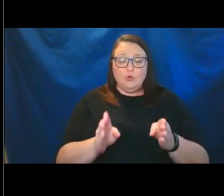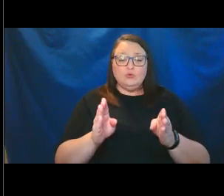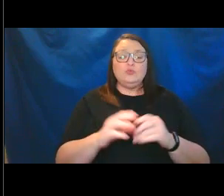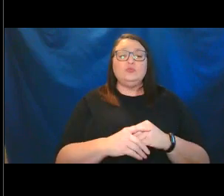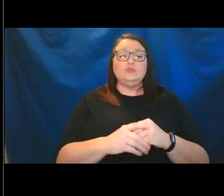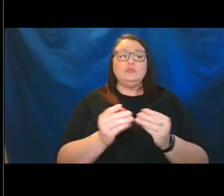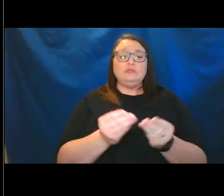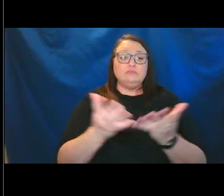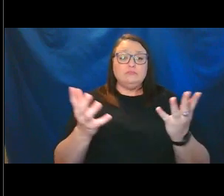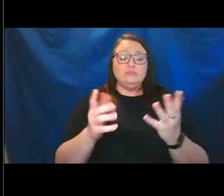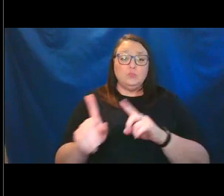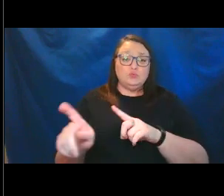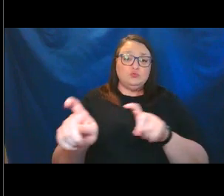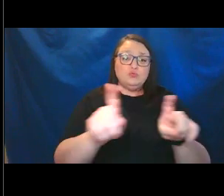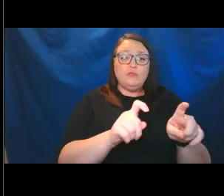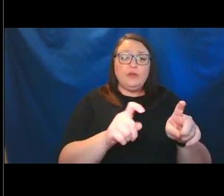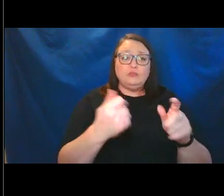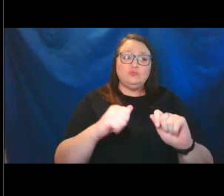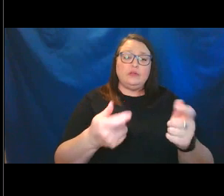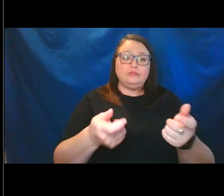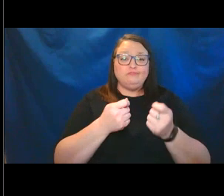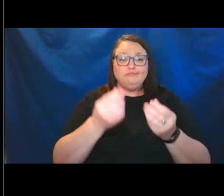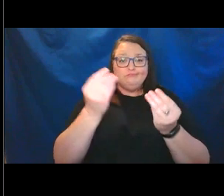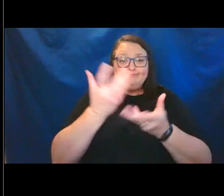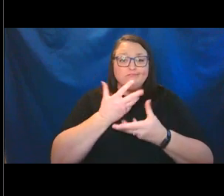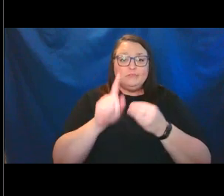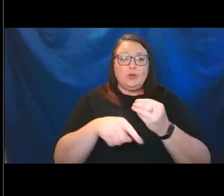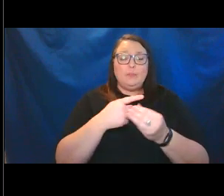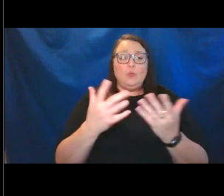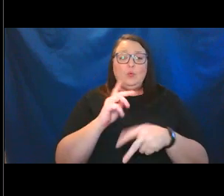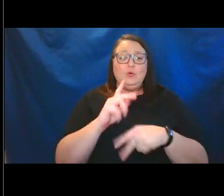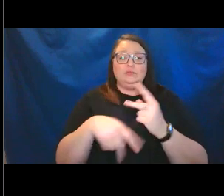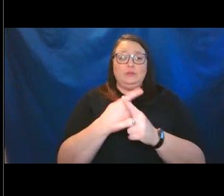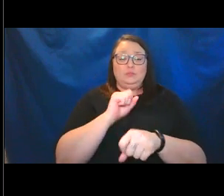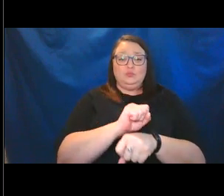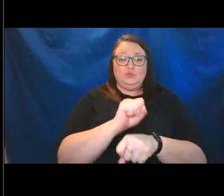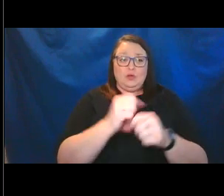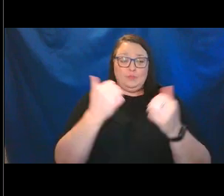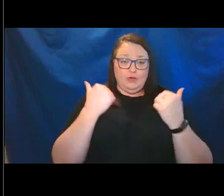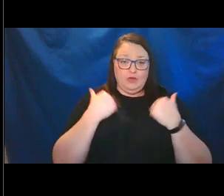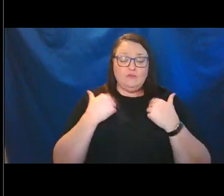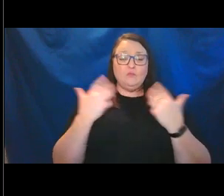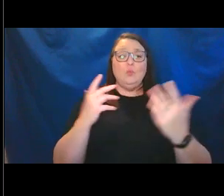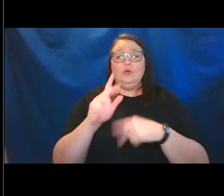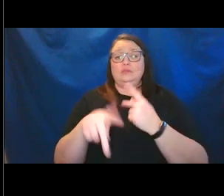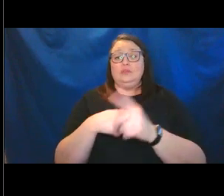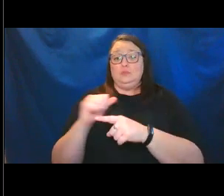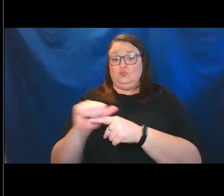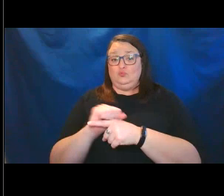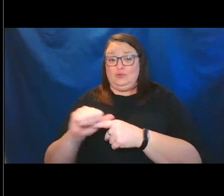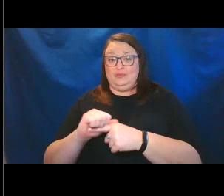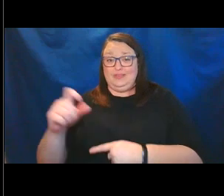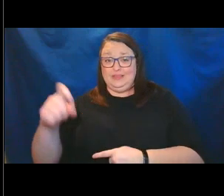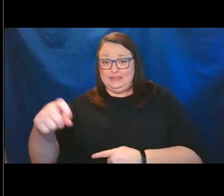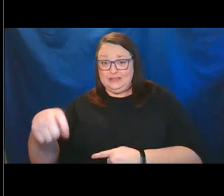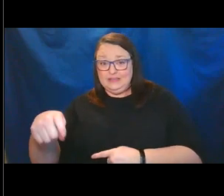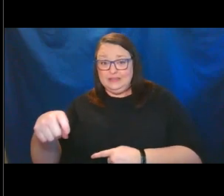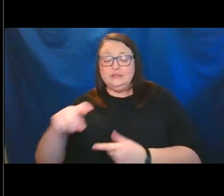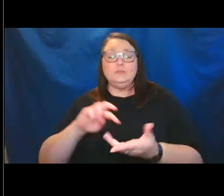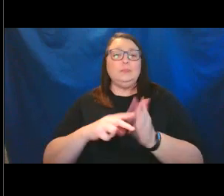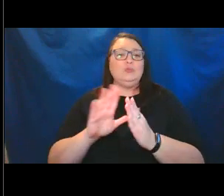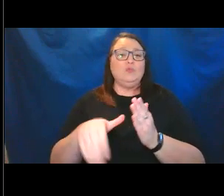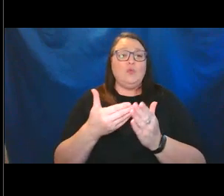to gather input on what types of jobs they have in place, what types of trainings they are most in need, so that we can tailor all the material